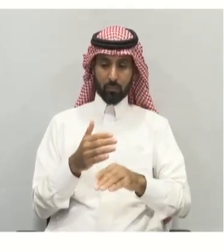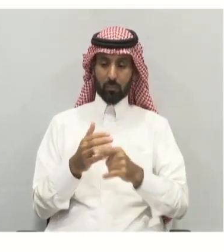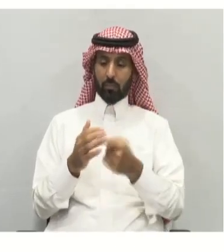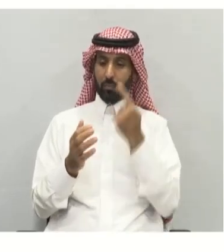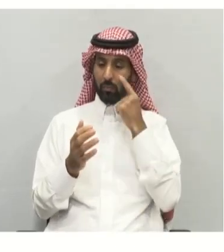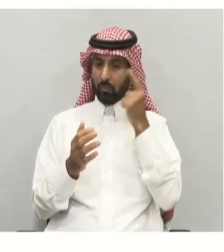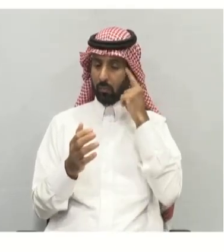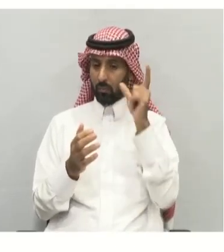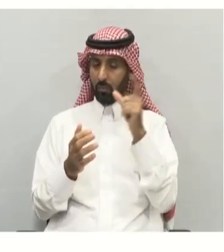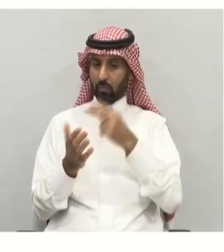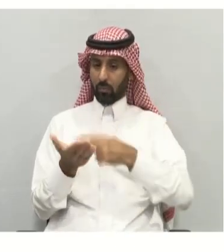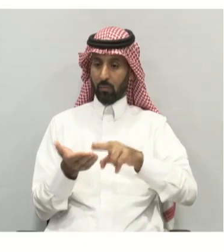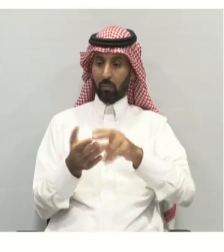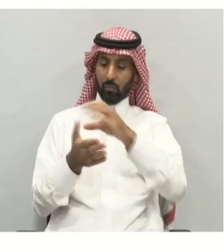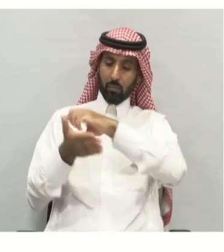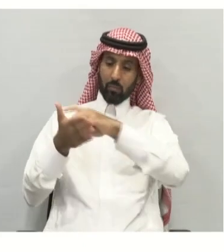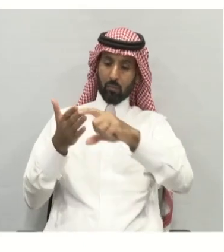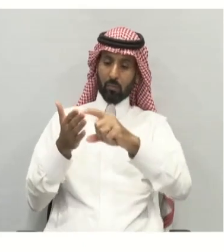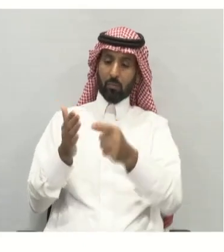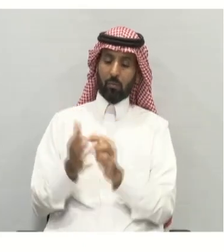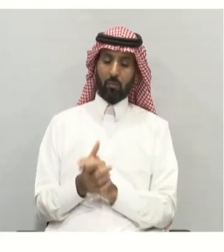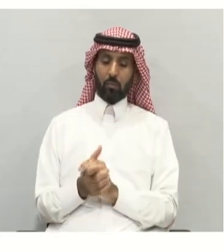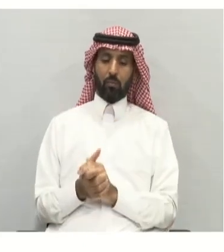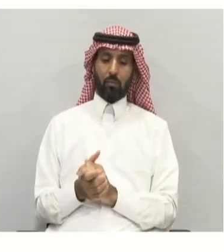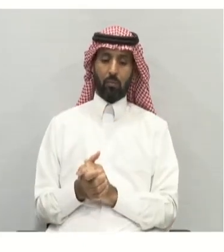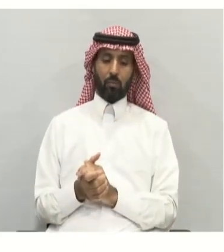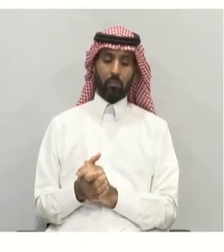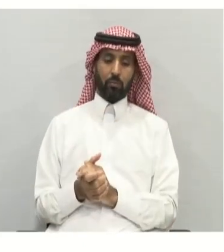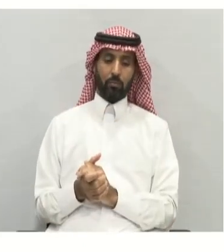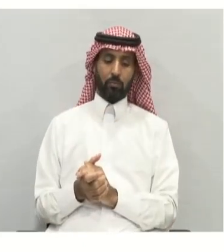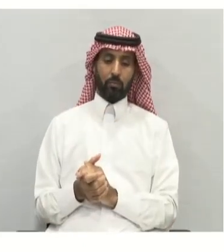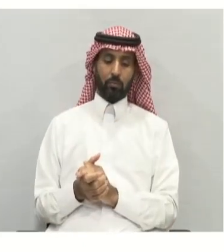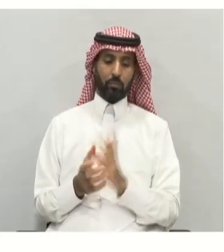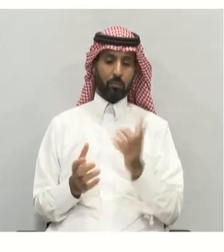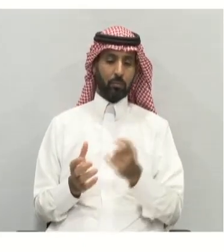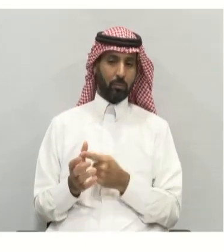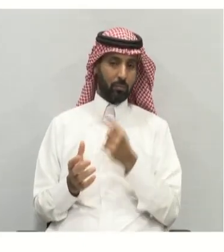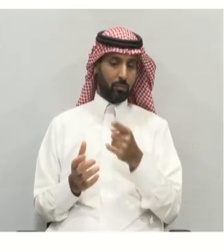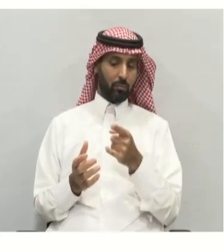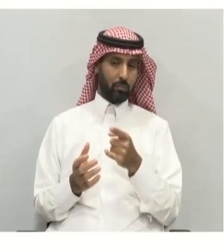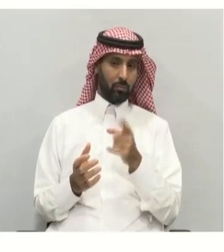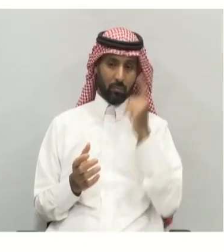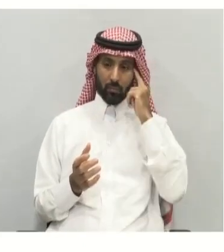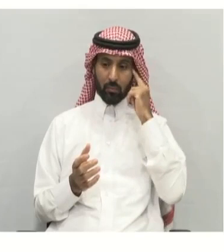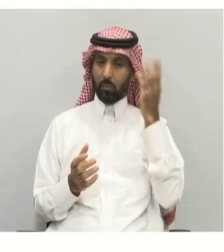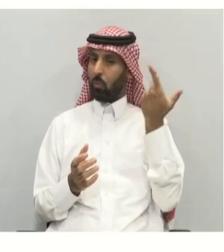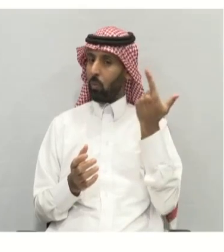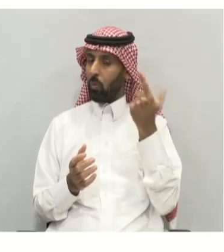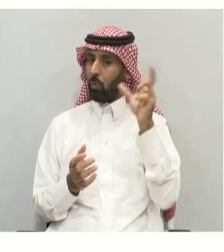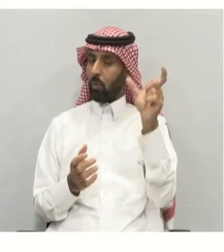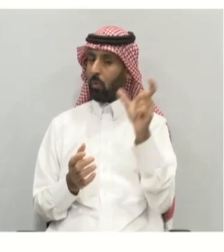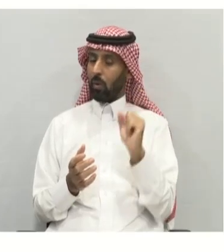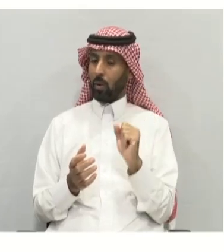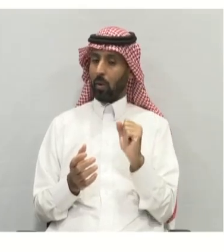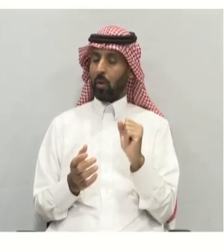have some letters remains, and we find out that, if you remember, the